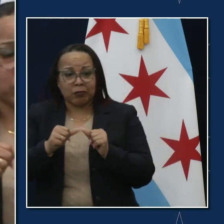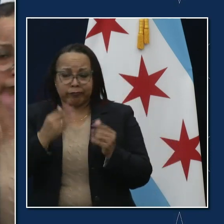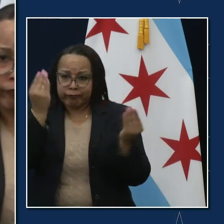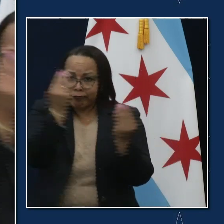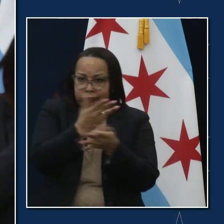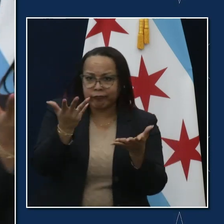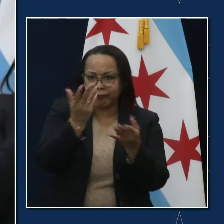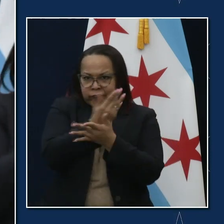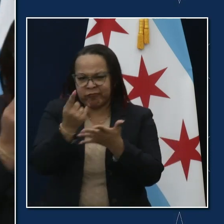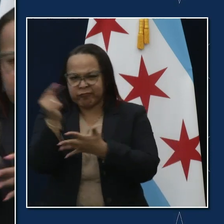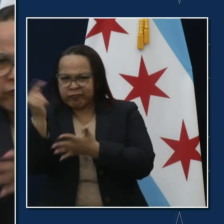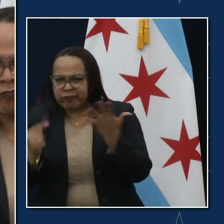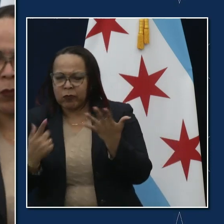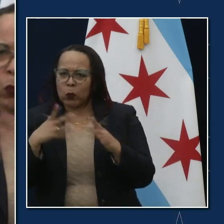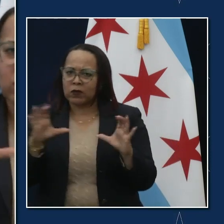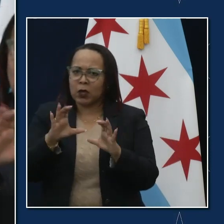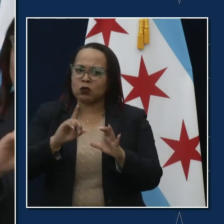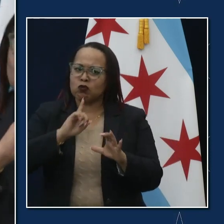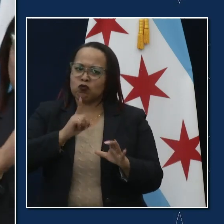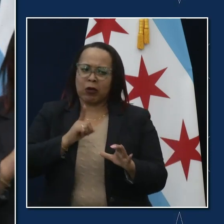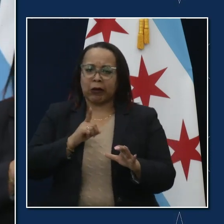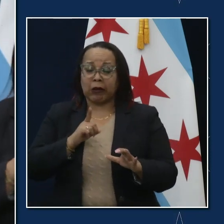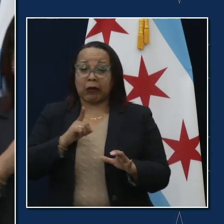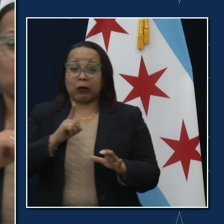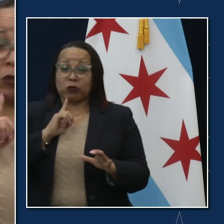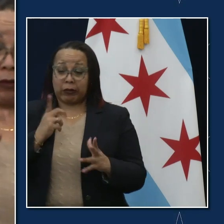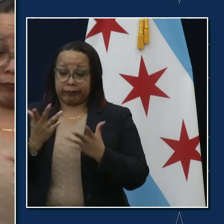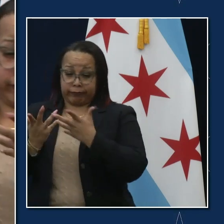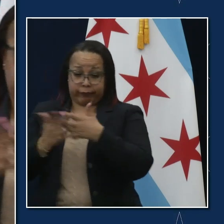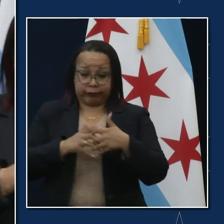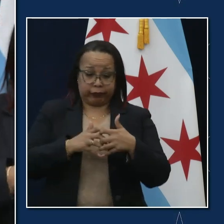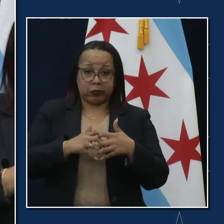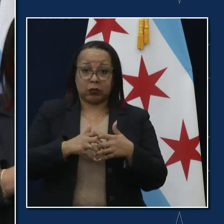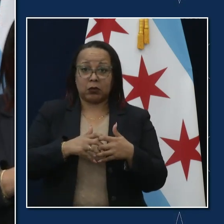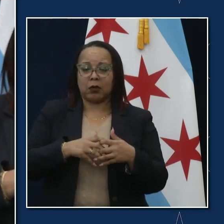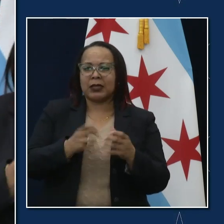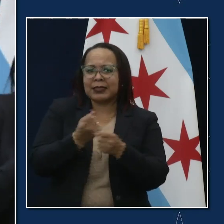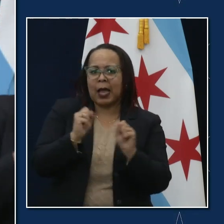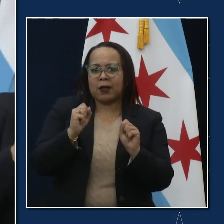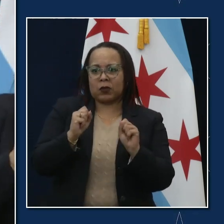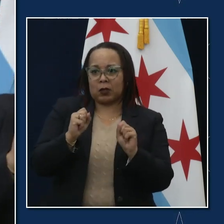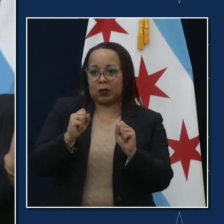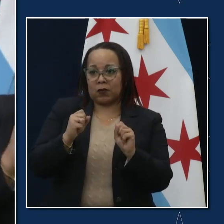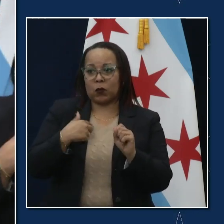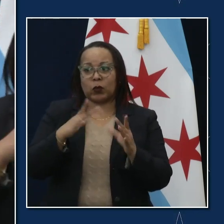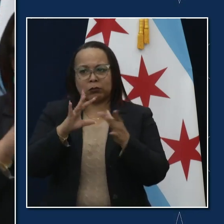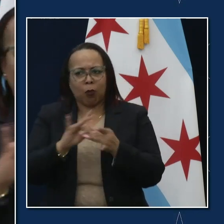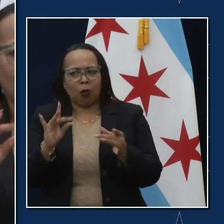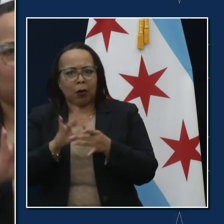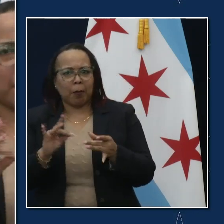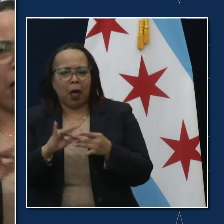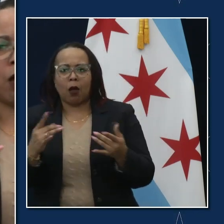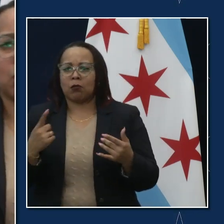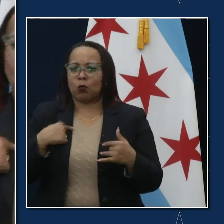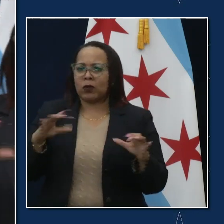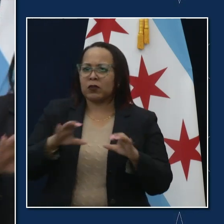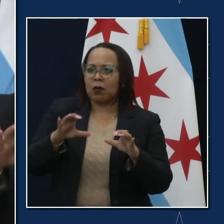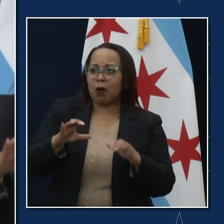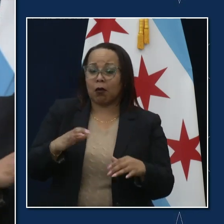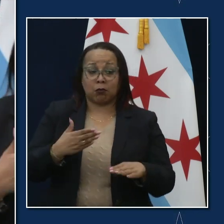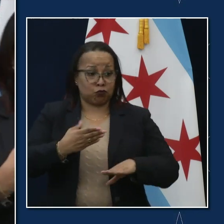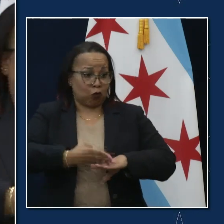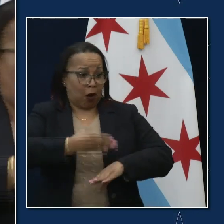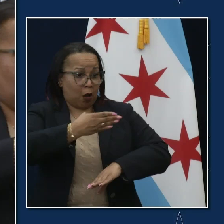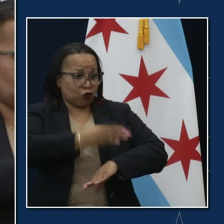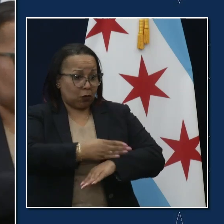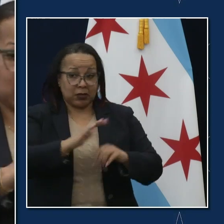the story of what we've done to really stitch back together the social safety net, if we talk about what we've done and the progress and